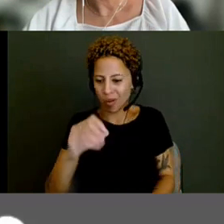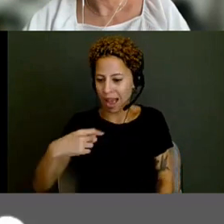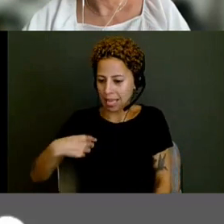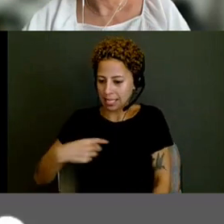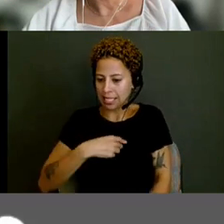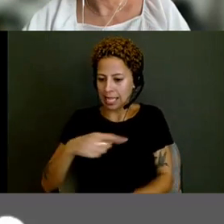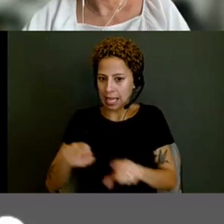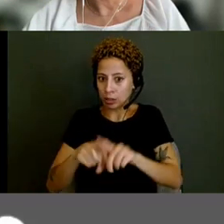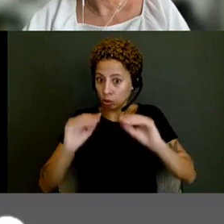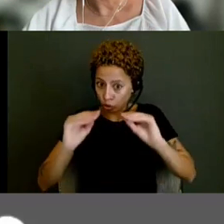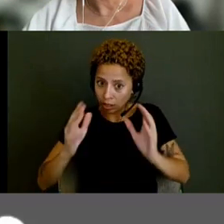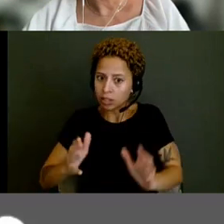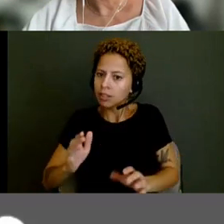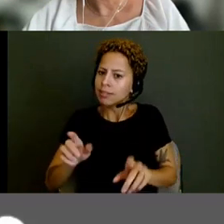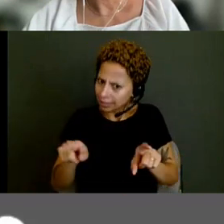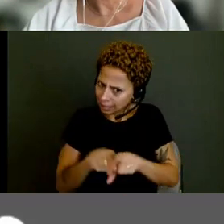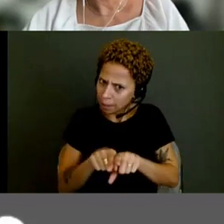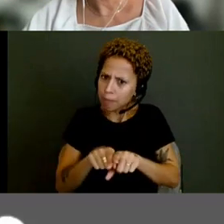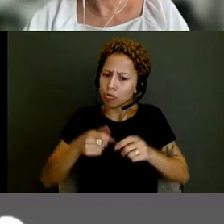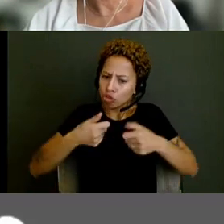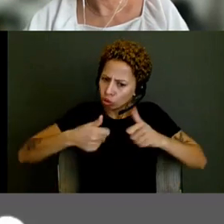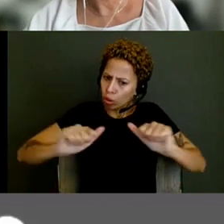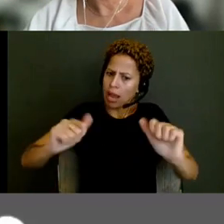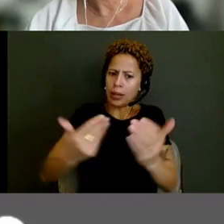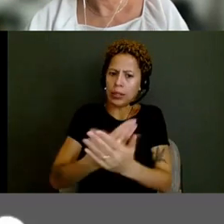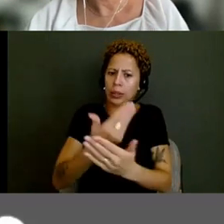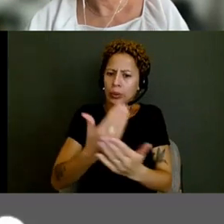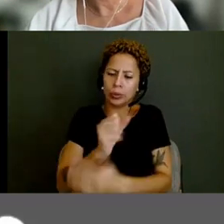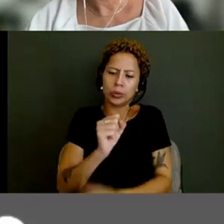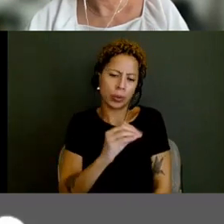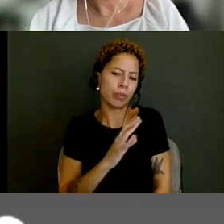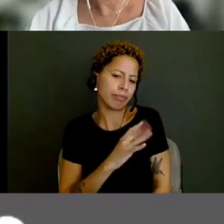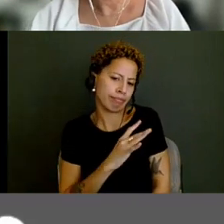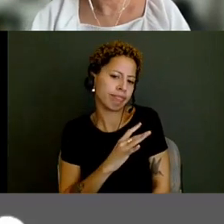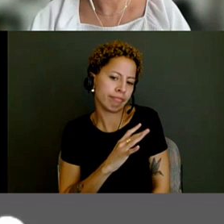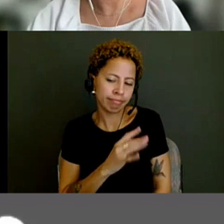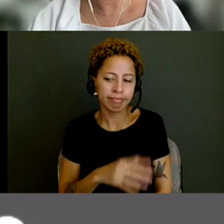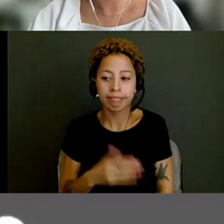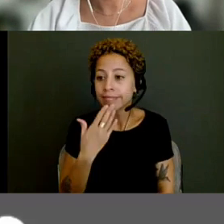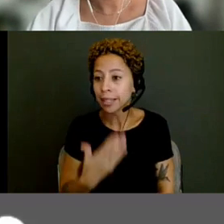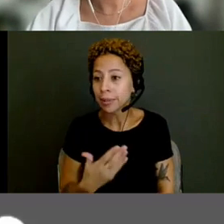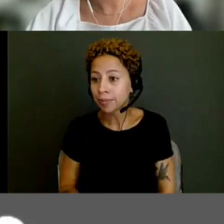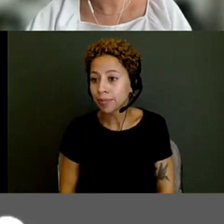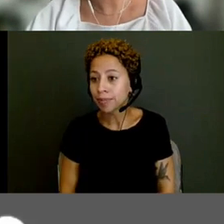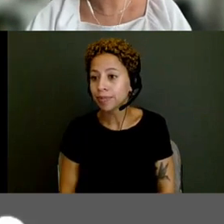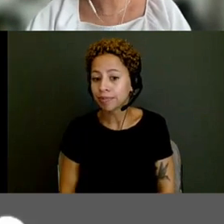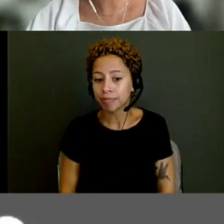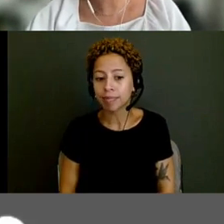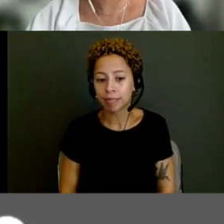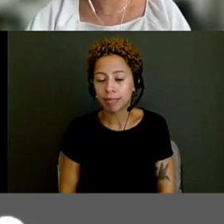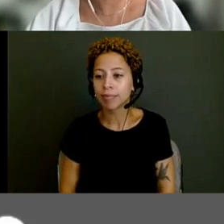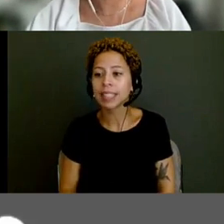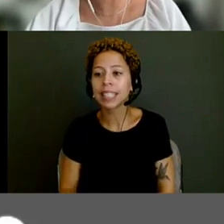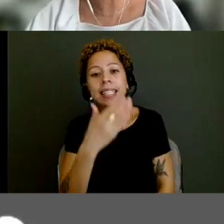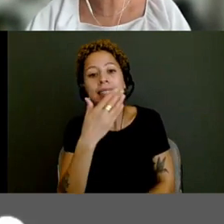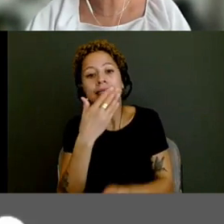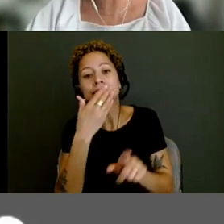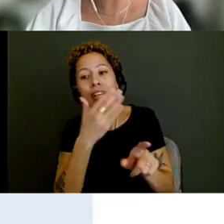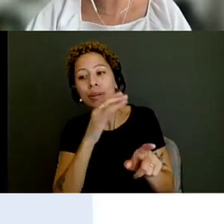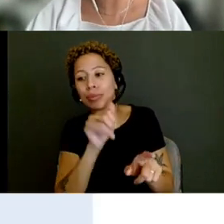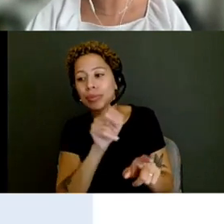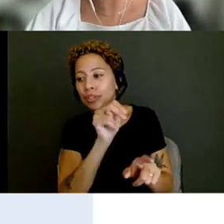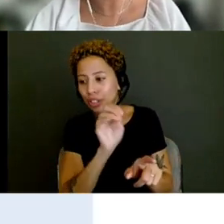ourselves a little and try new things too. So thank you. Perfect. Thank you so much, Jane. And I'm going